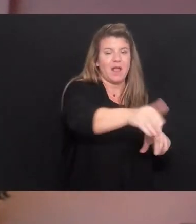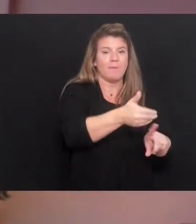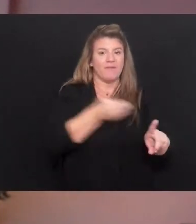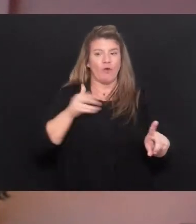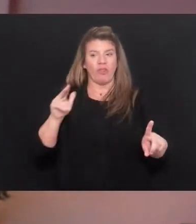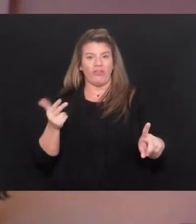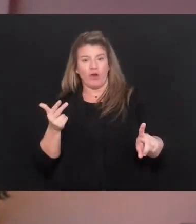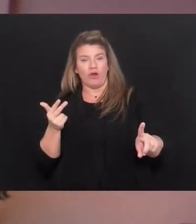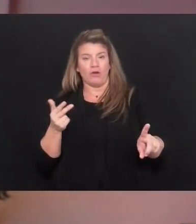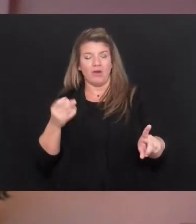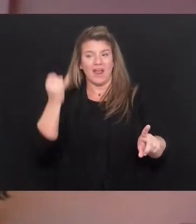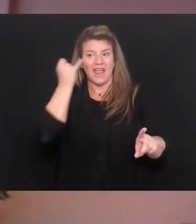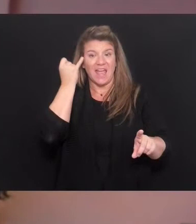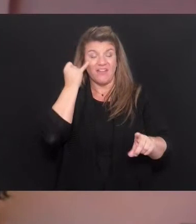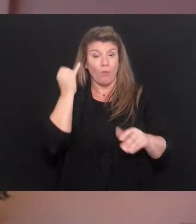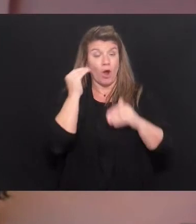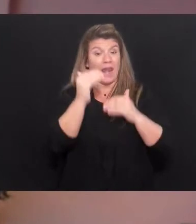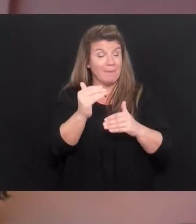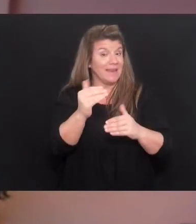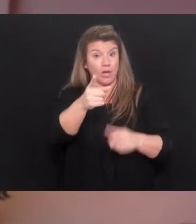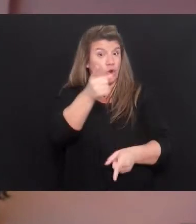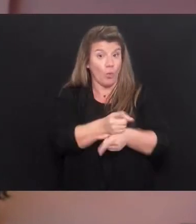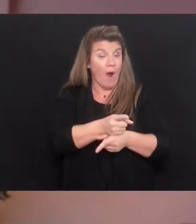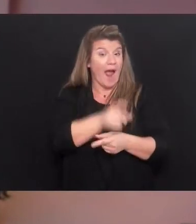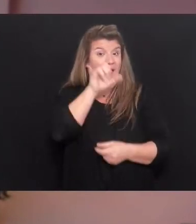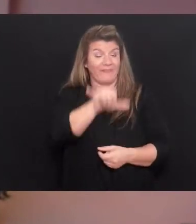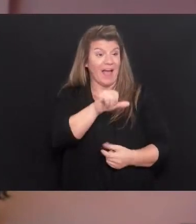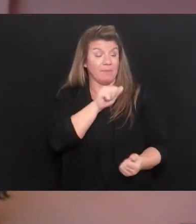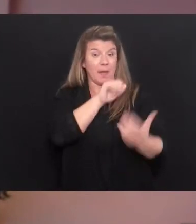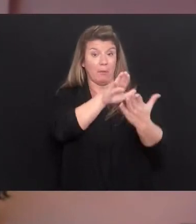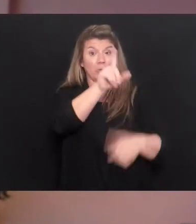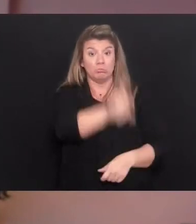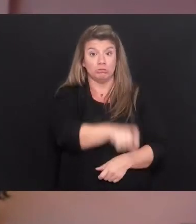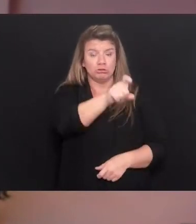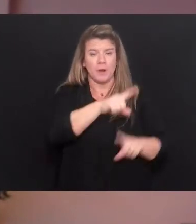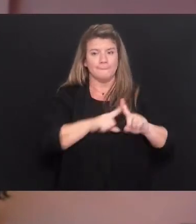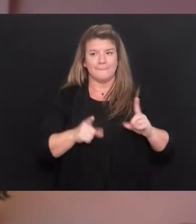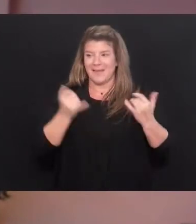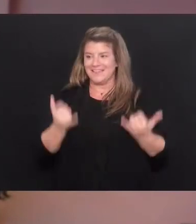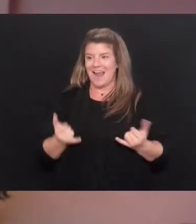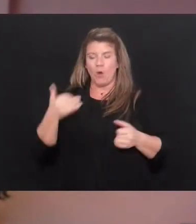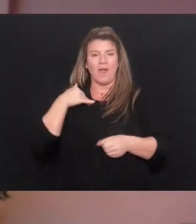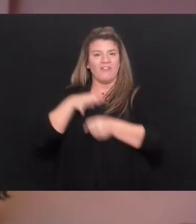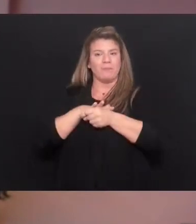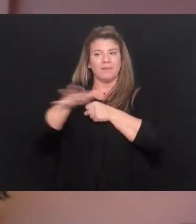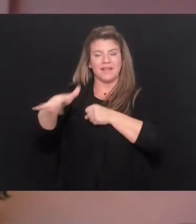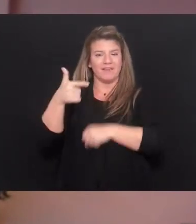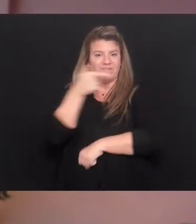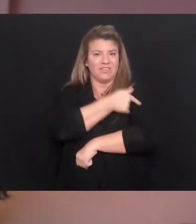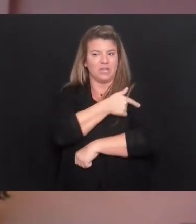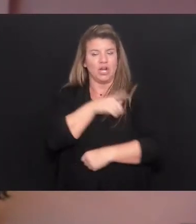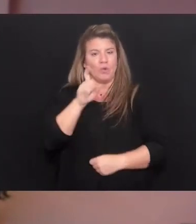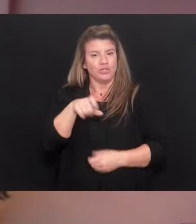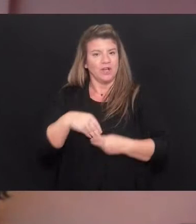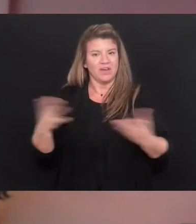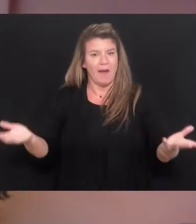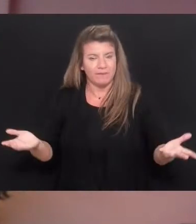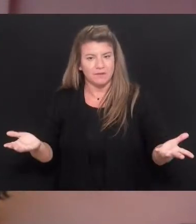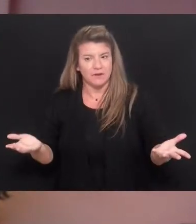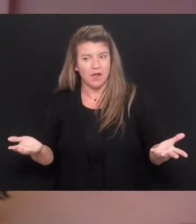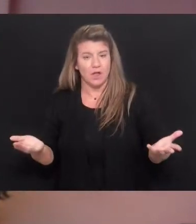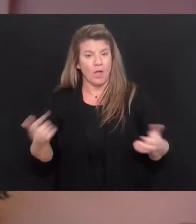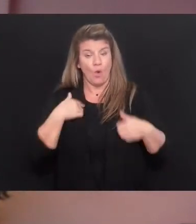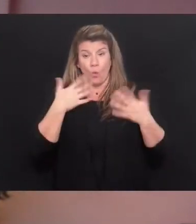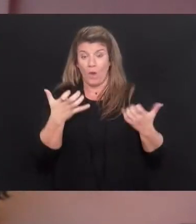maybe that's a reasonable approach. But from my perspective, we have plenty of vaccines, so we should do both. Of course, we want to immunize all